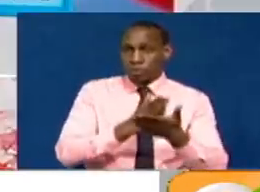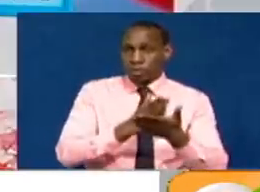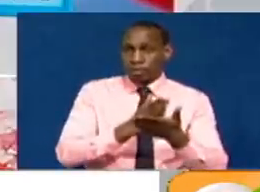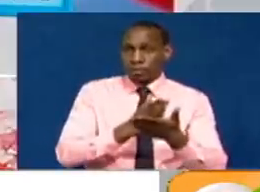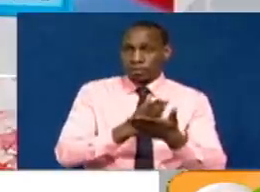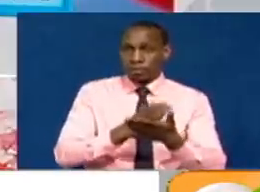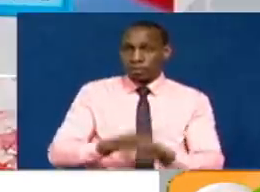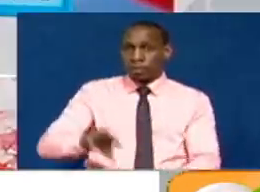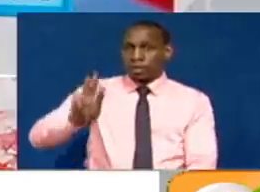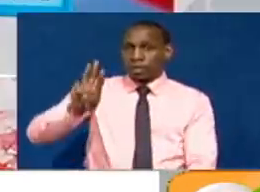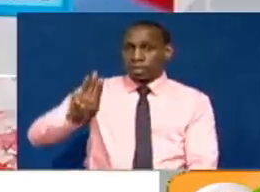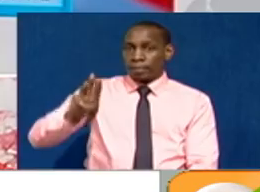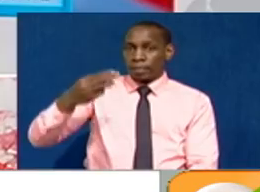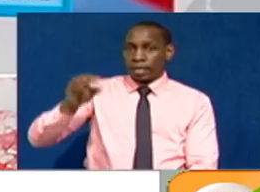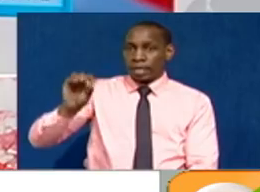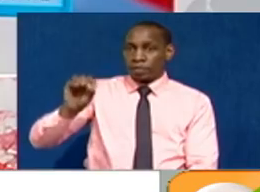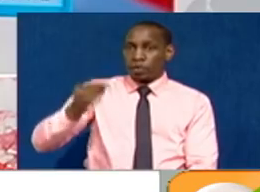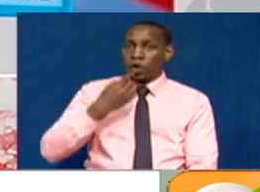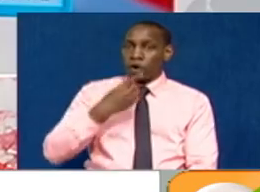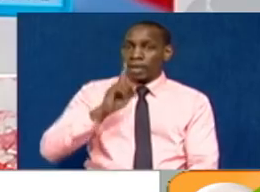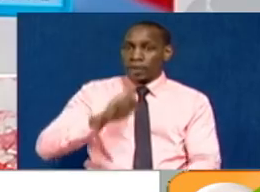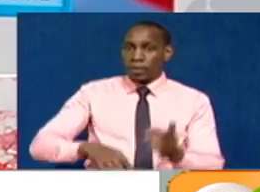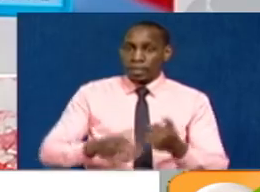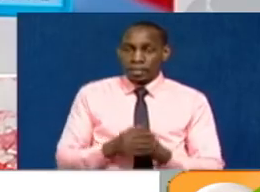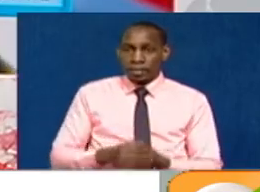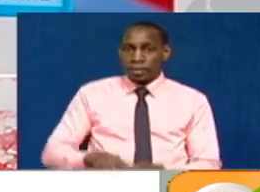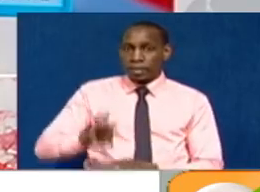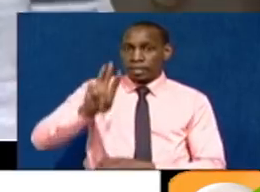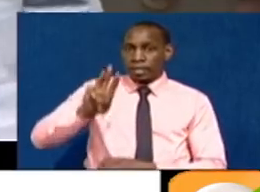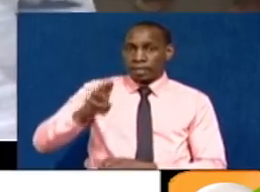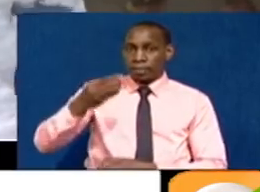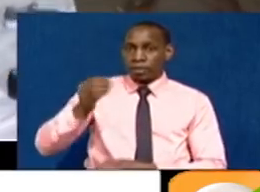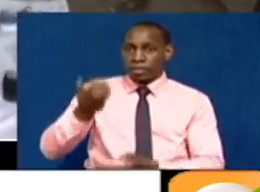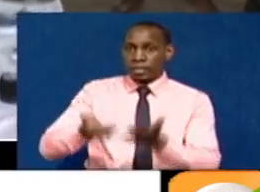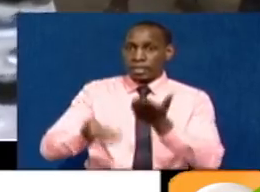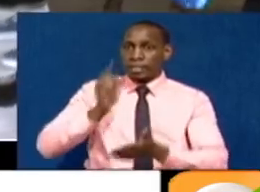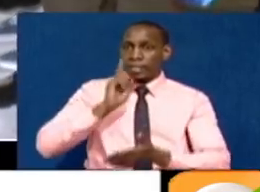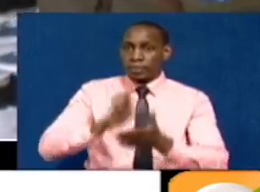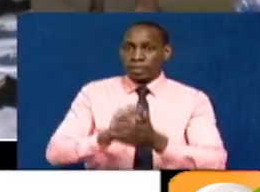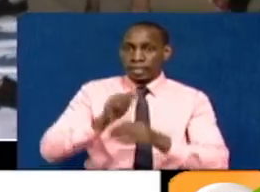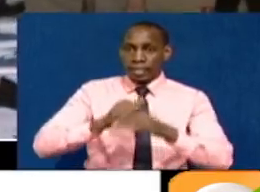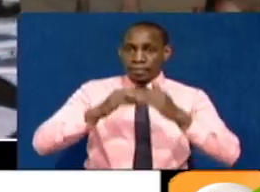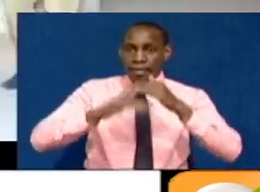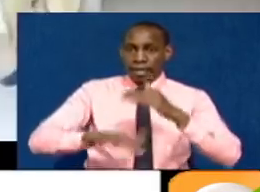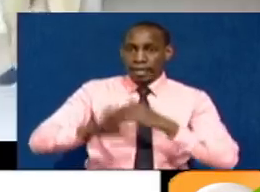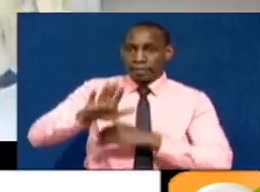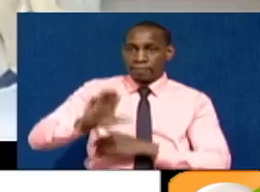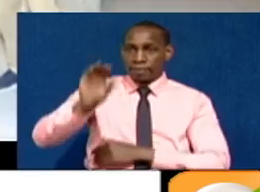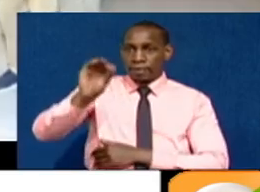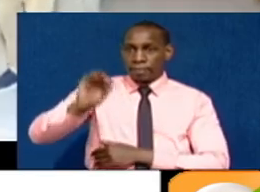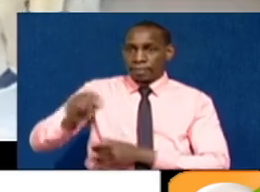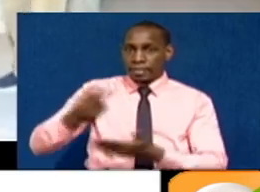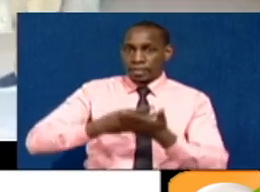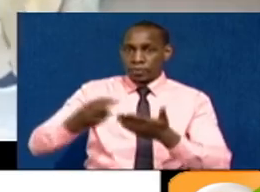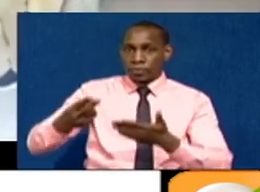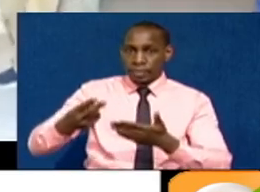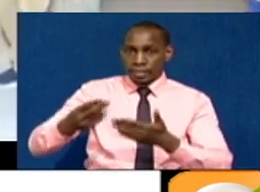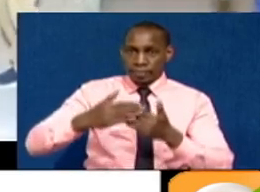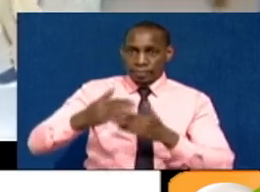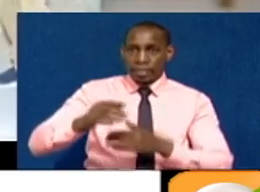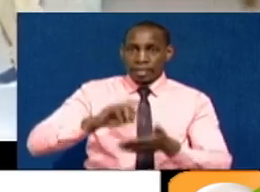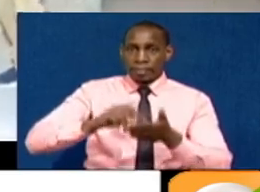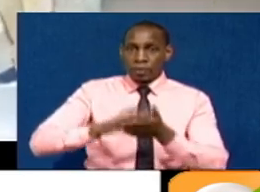The WHO directive or the WHO assessment that says if you have less than 5% for 2 weeks, it means the curve is going down. And